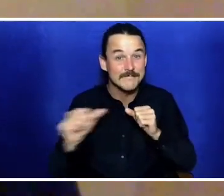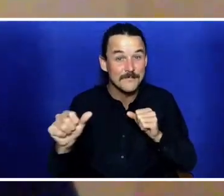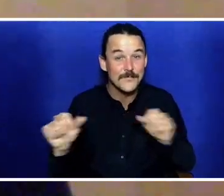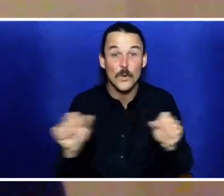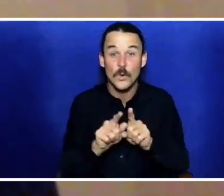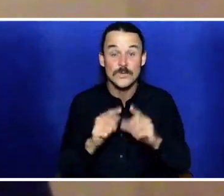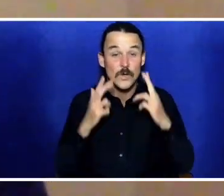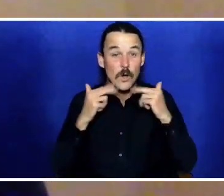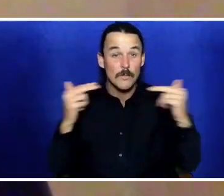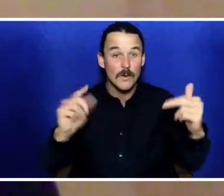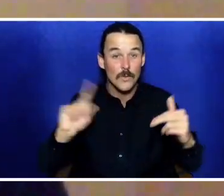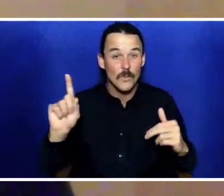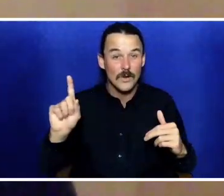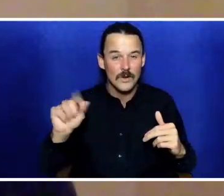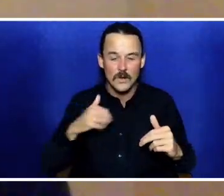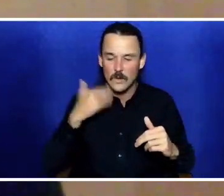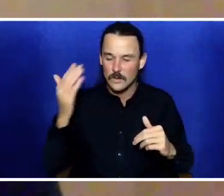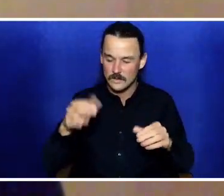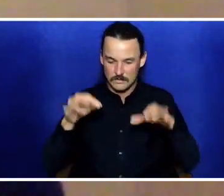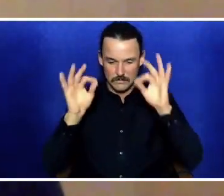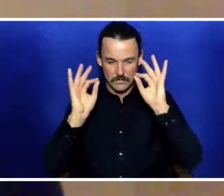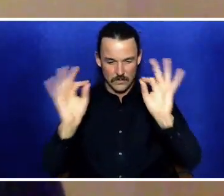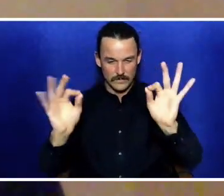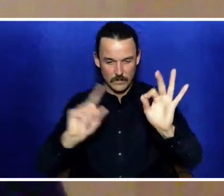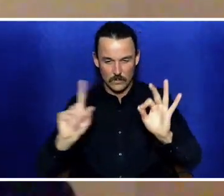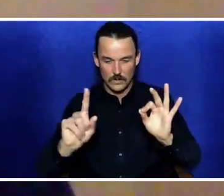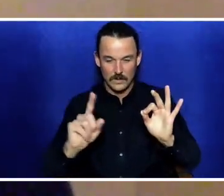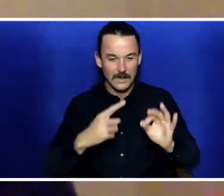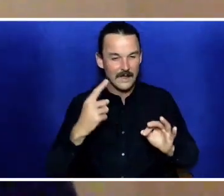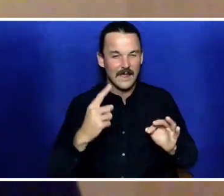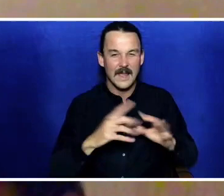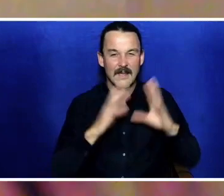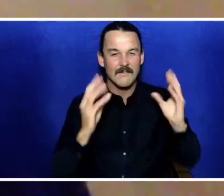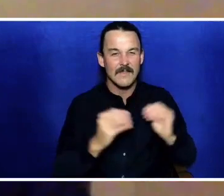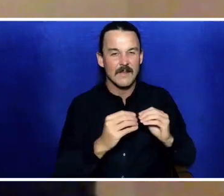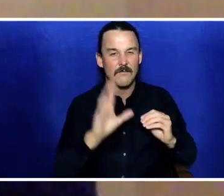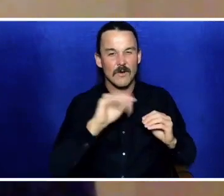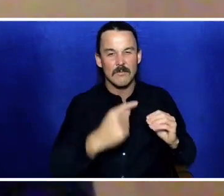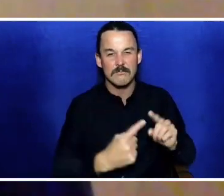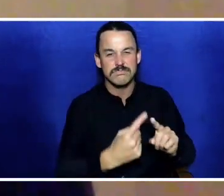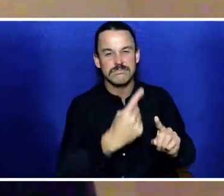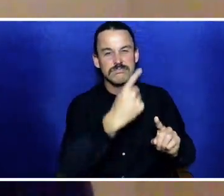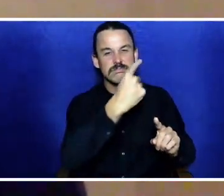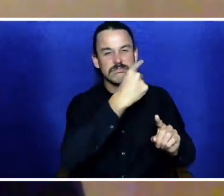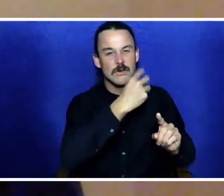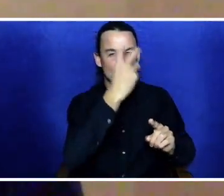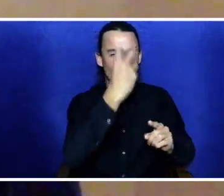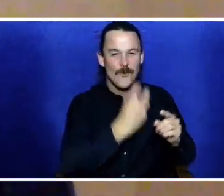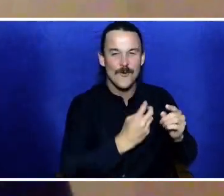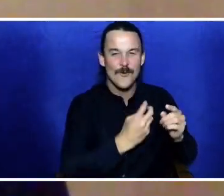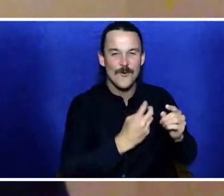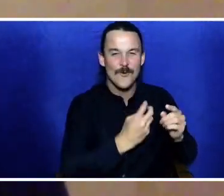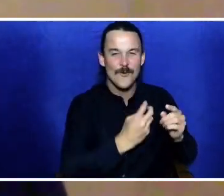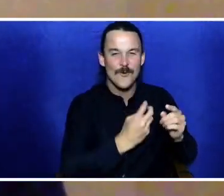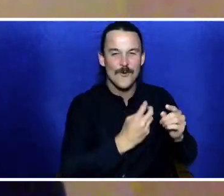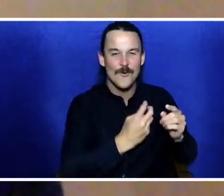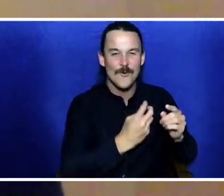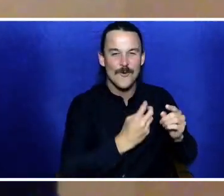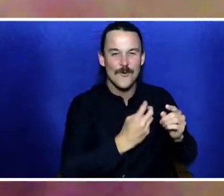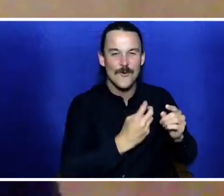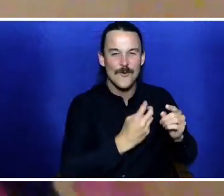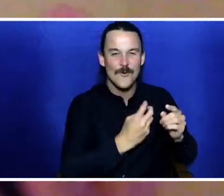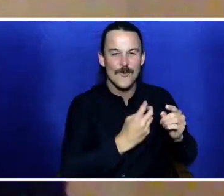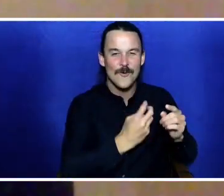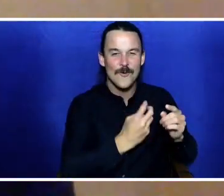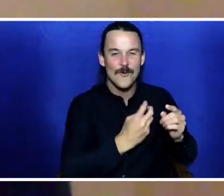timeless and the timely. These are, of course, both stories from classical sources, but somehow they both manage to reach